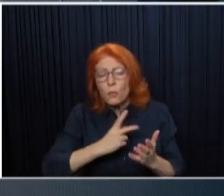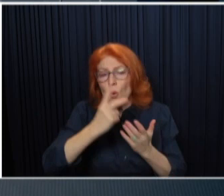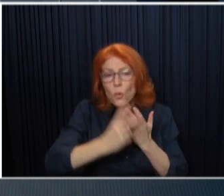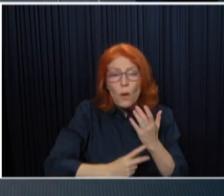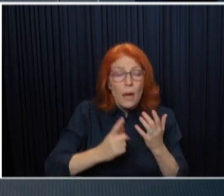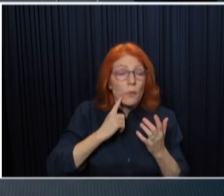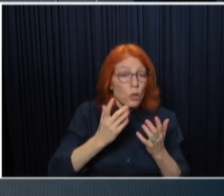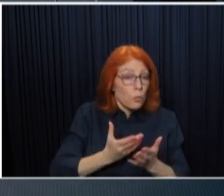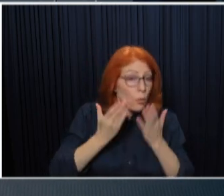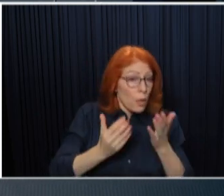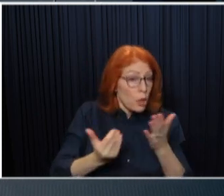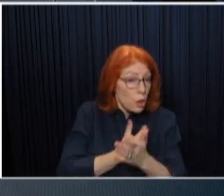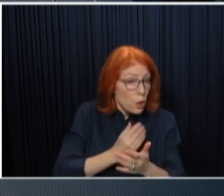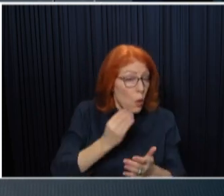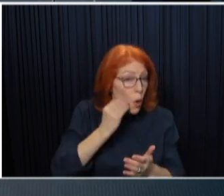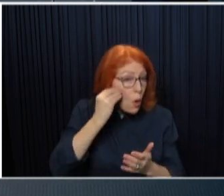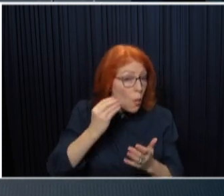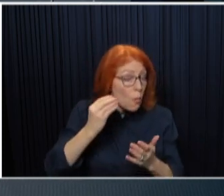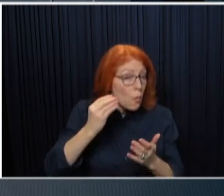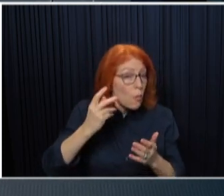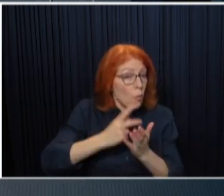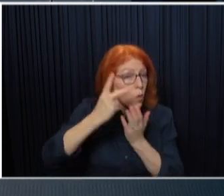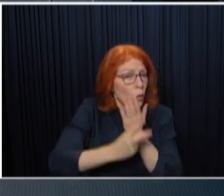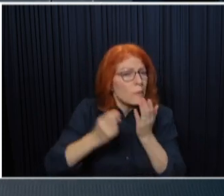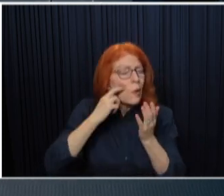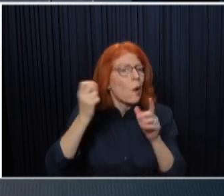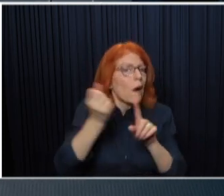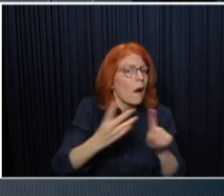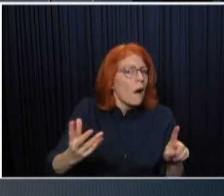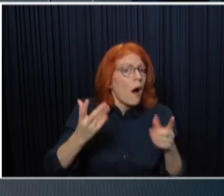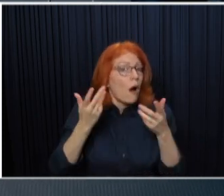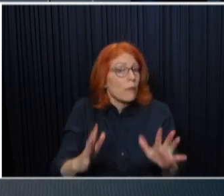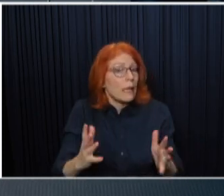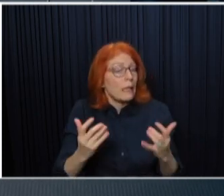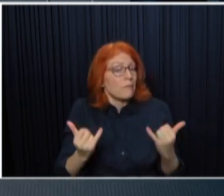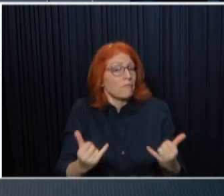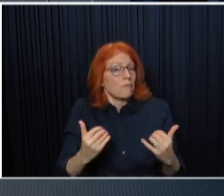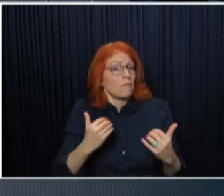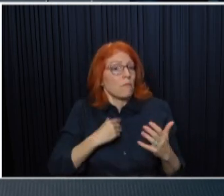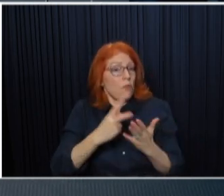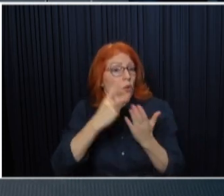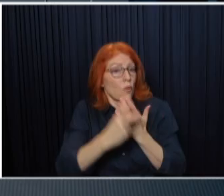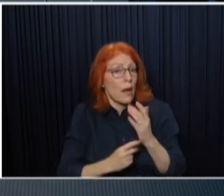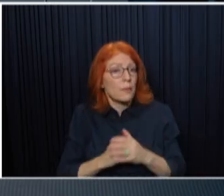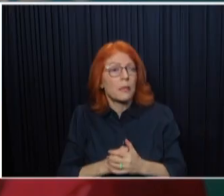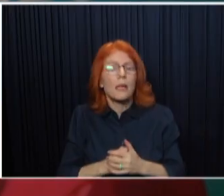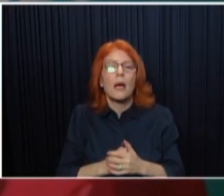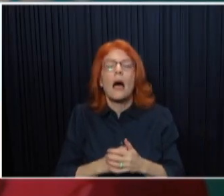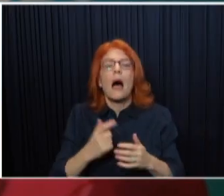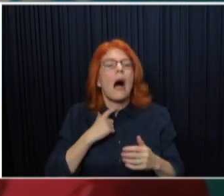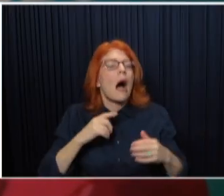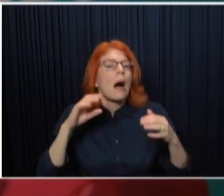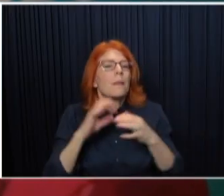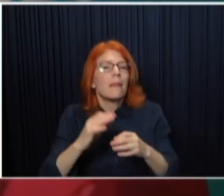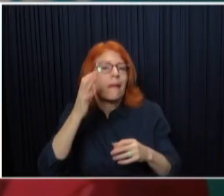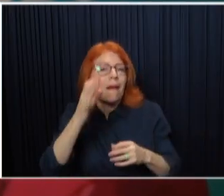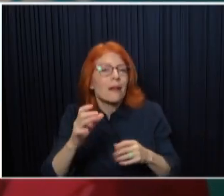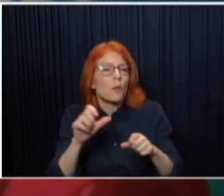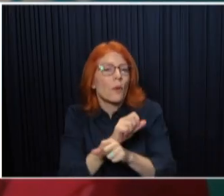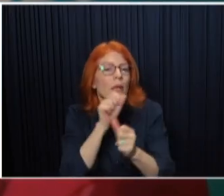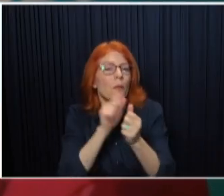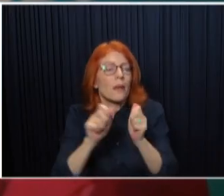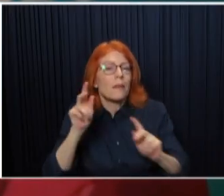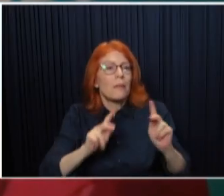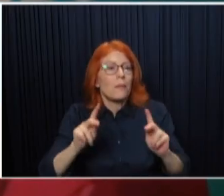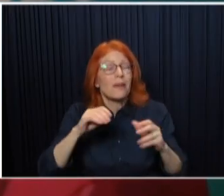Are you proposing new home buyer programs or expanding current programs? I'm talking about the concept of working with people